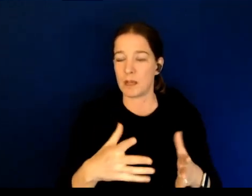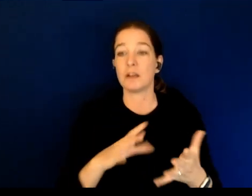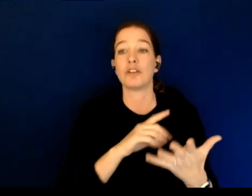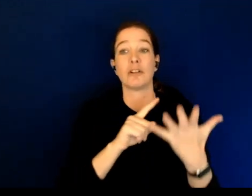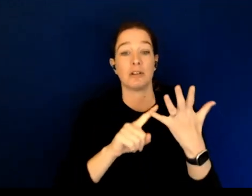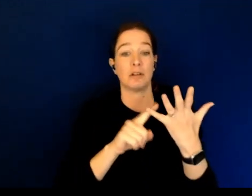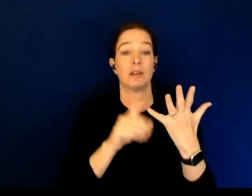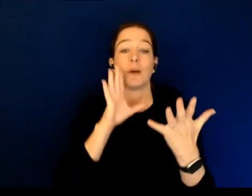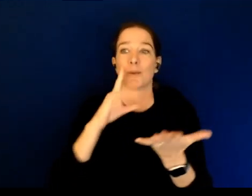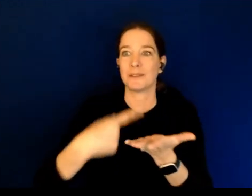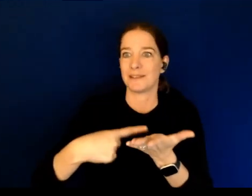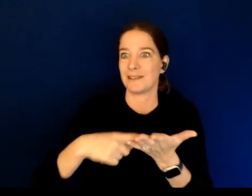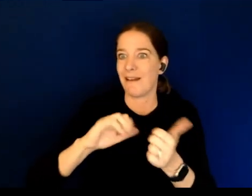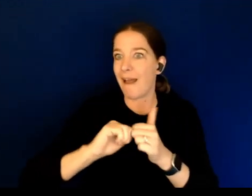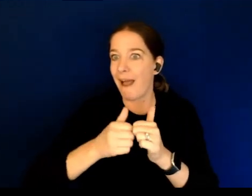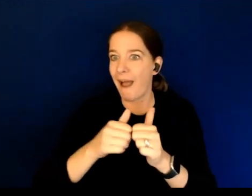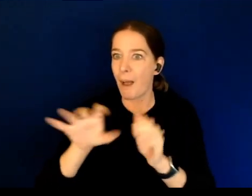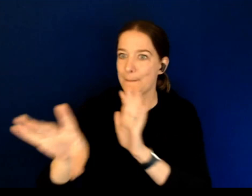password manager.